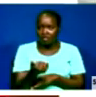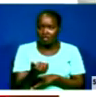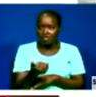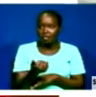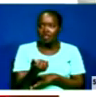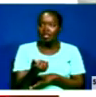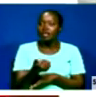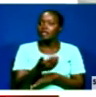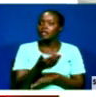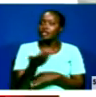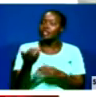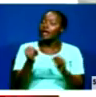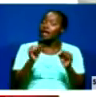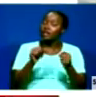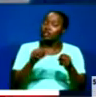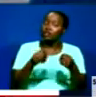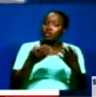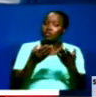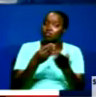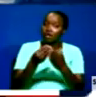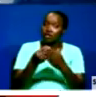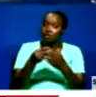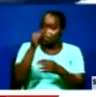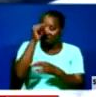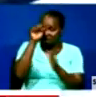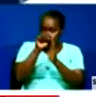to forfeit the money to the state.